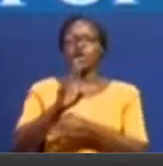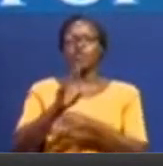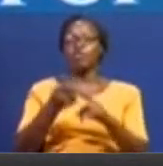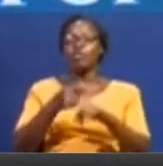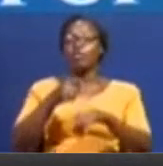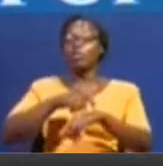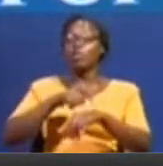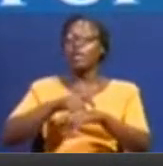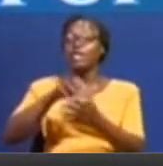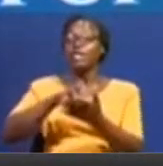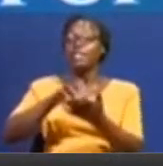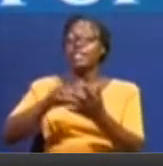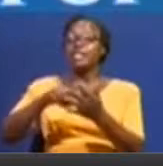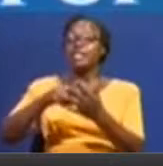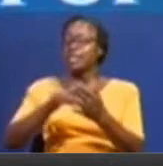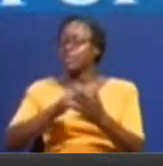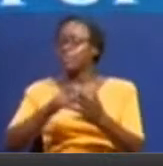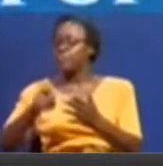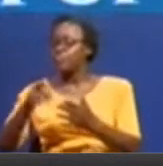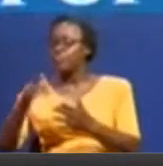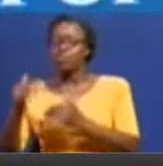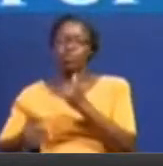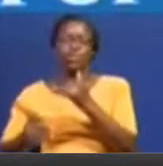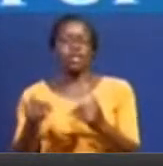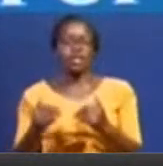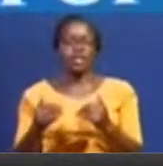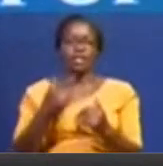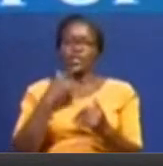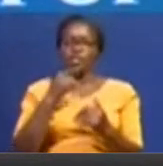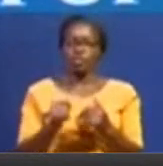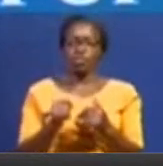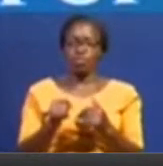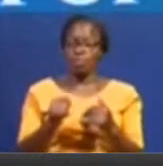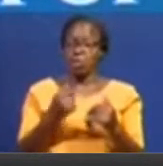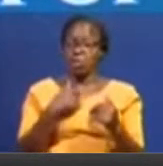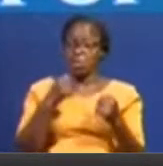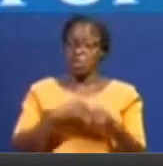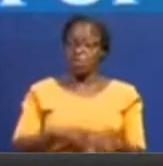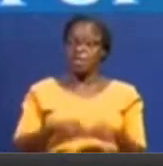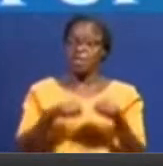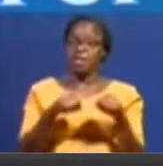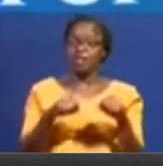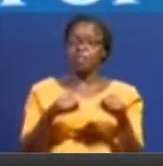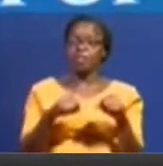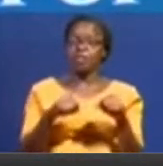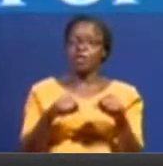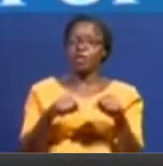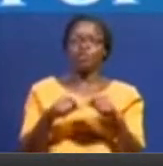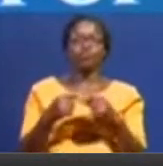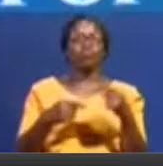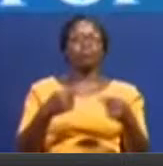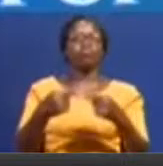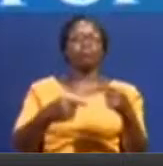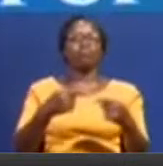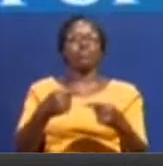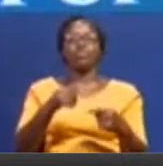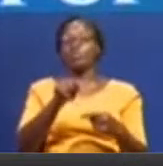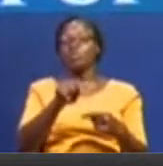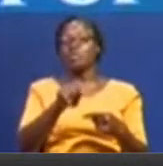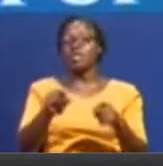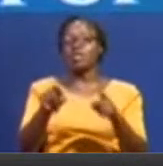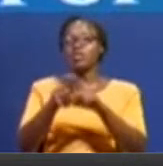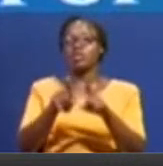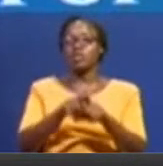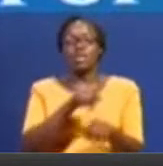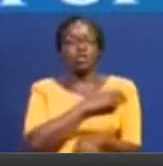when the case started to the end. So I have been able to move on with that even in